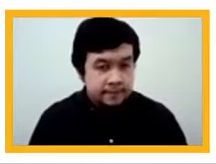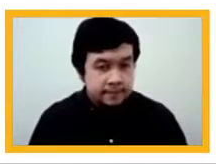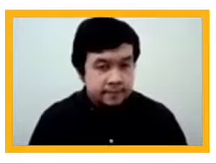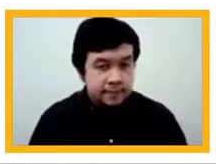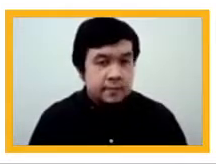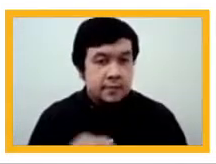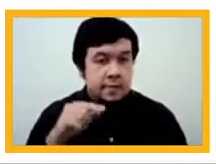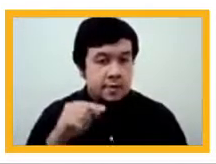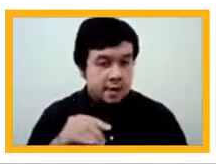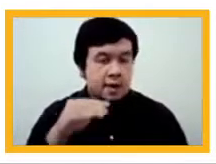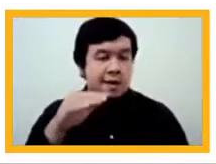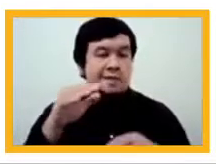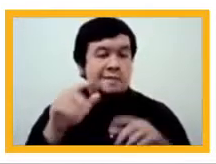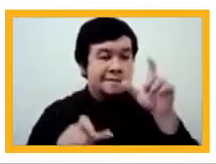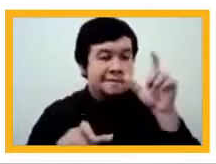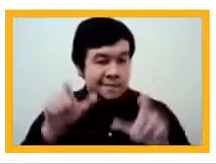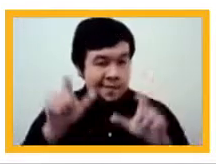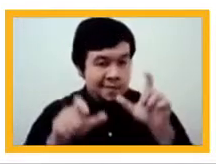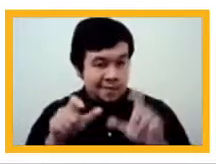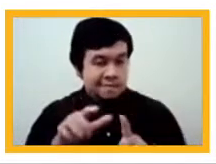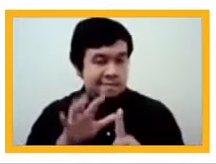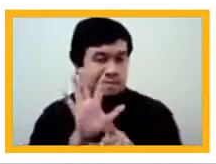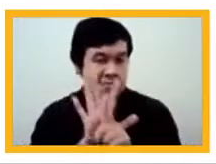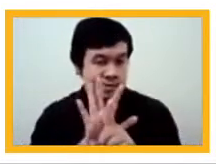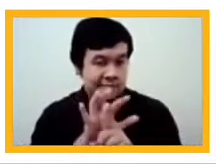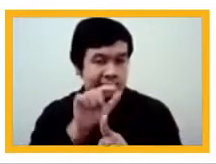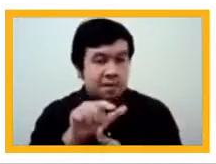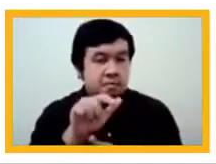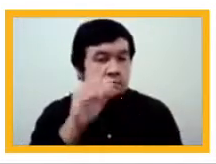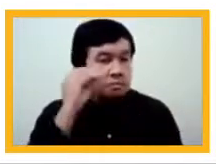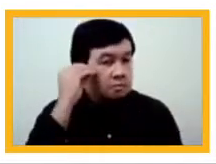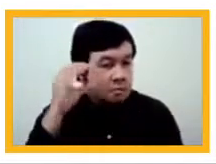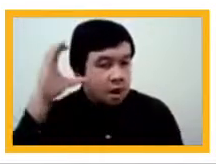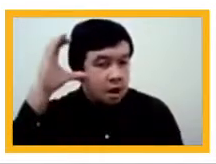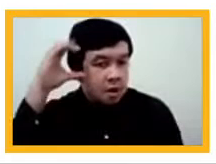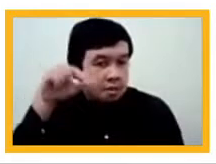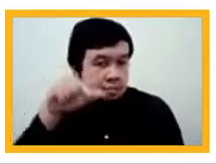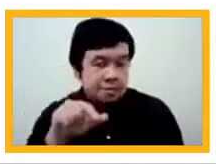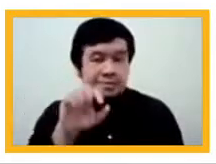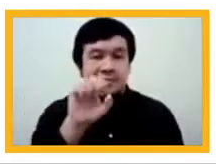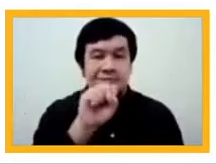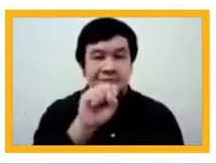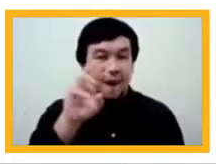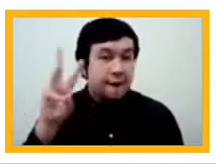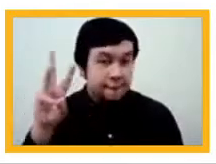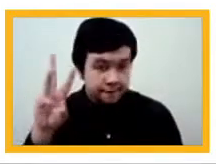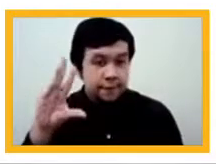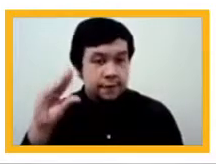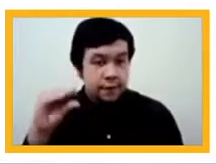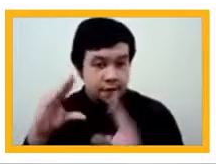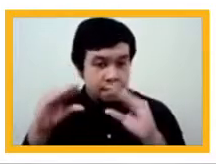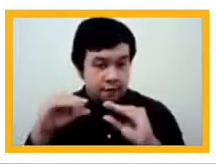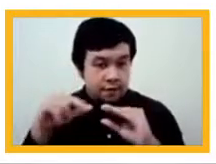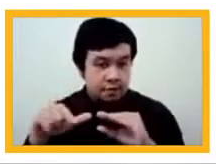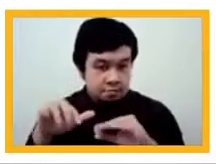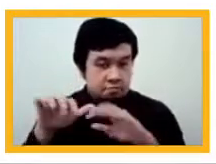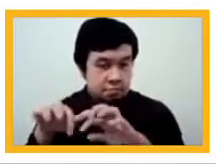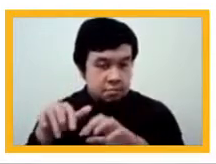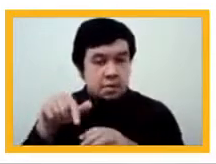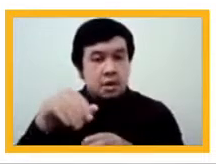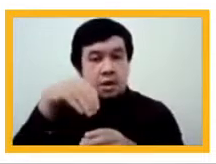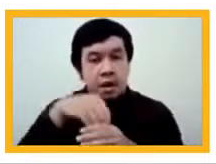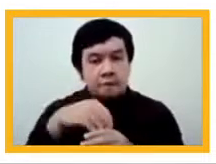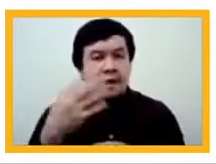is propagate the value of software to the society. So we have many program for citizens